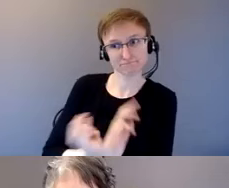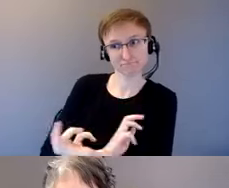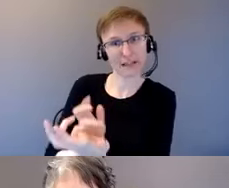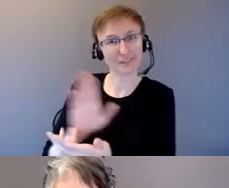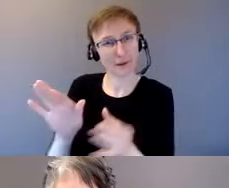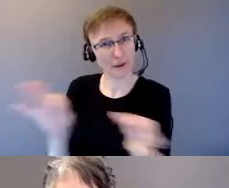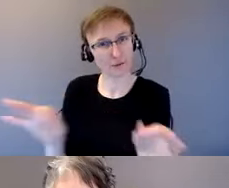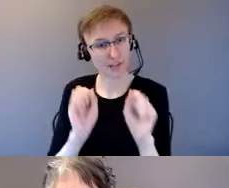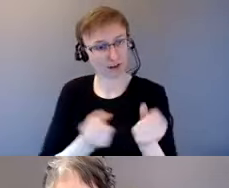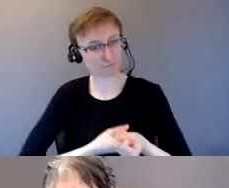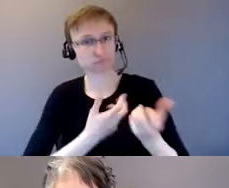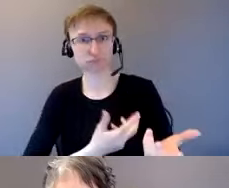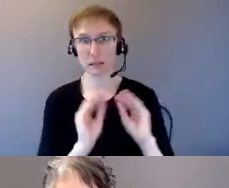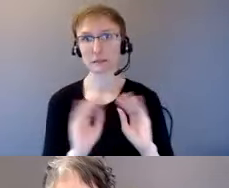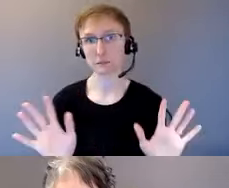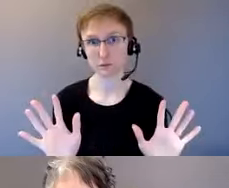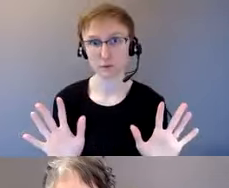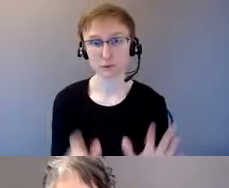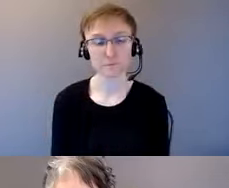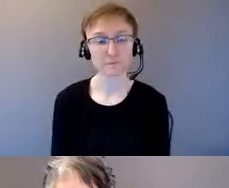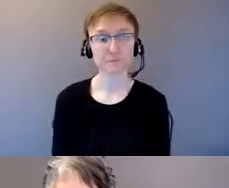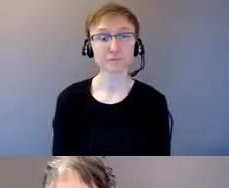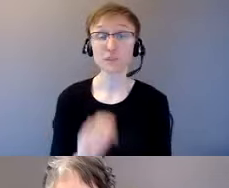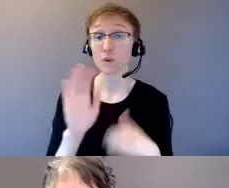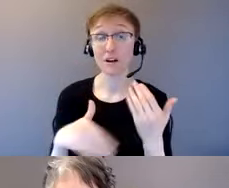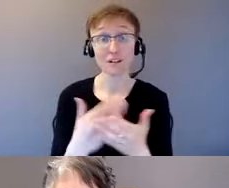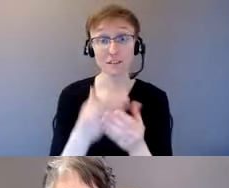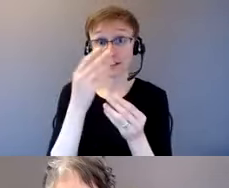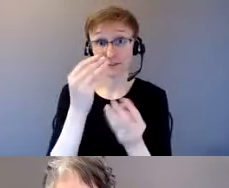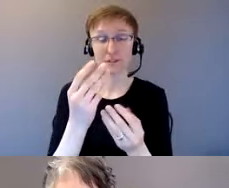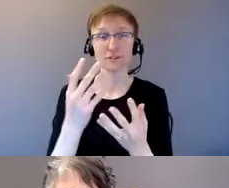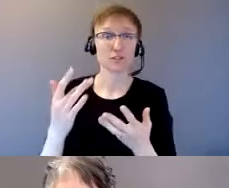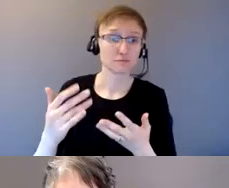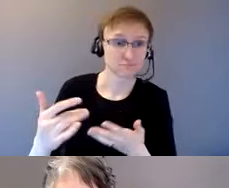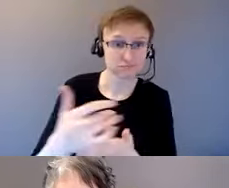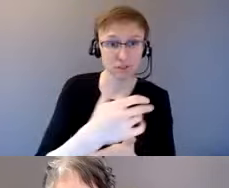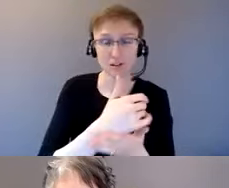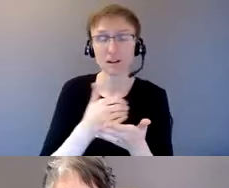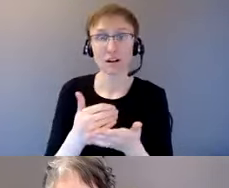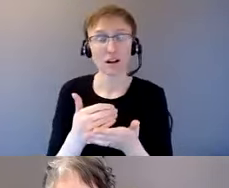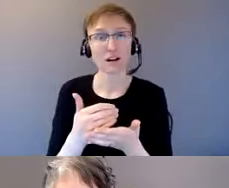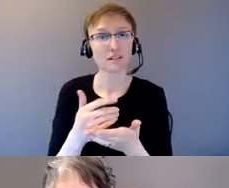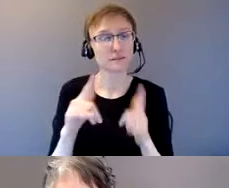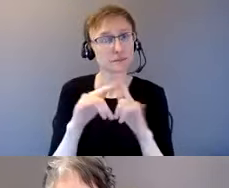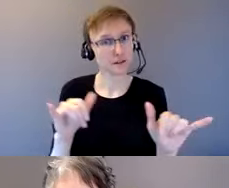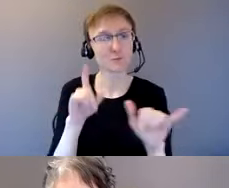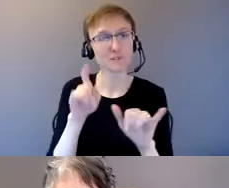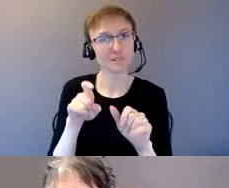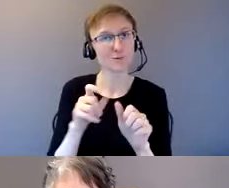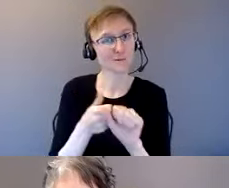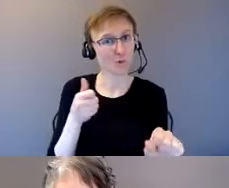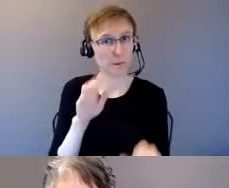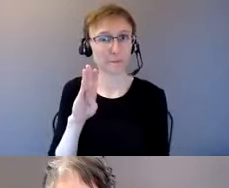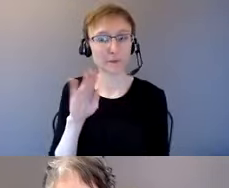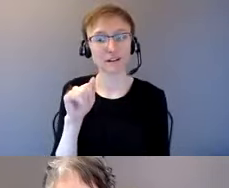important that we recognize that there's an importance of we have to avoid bias. And going back to what I said